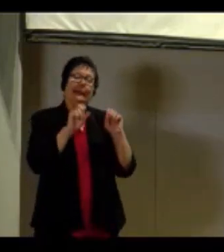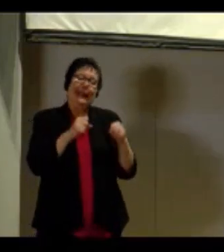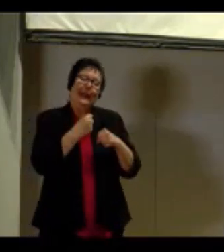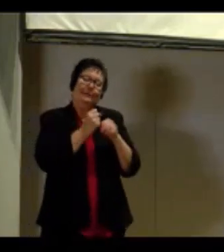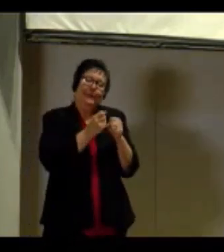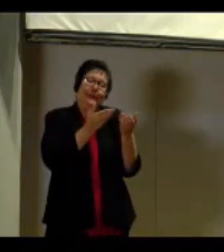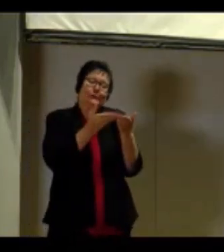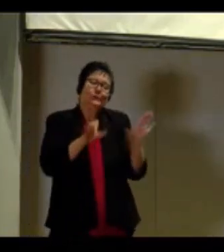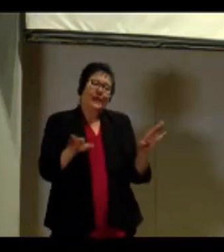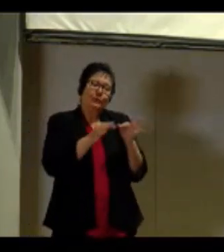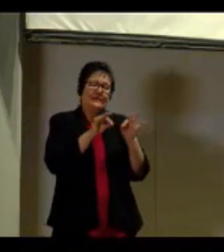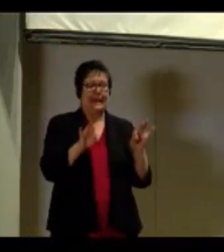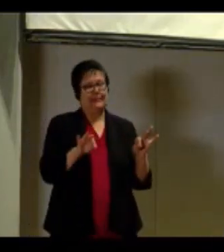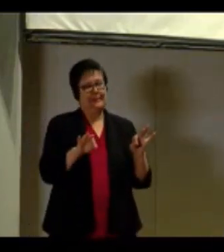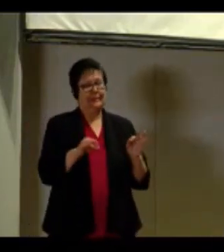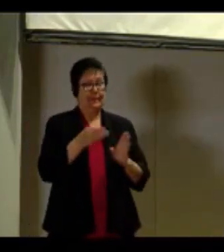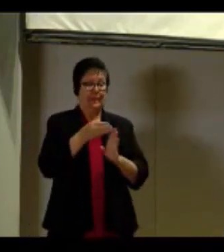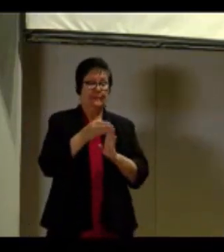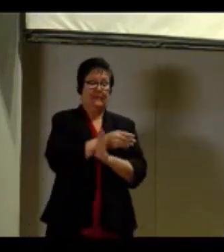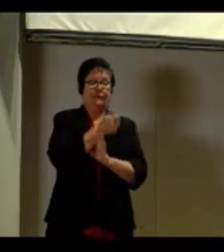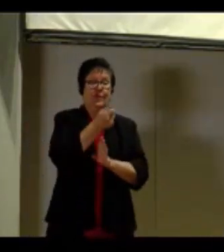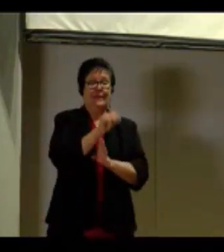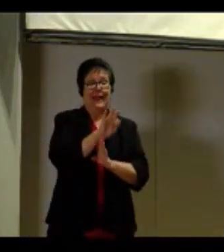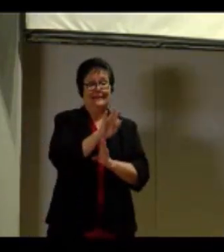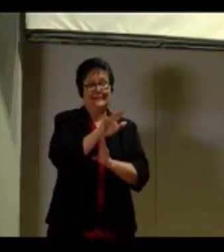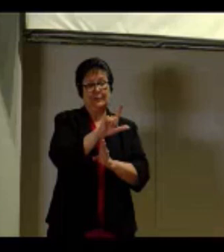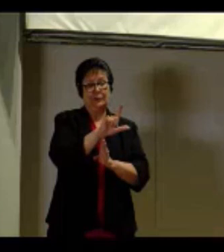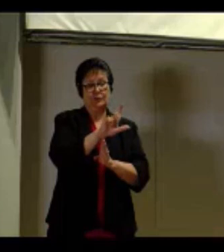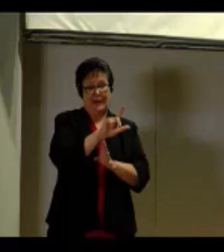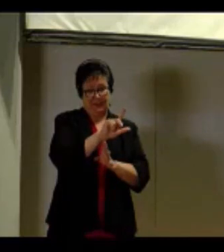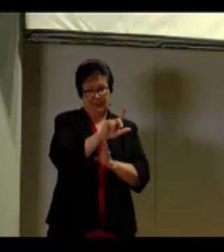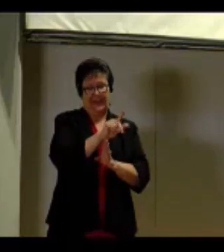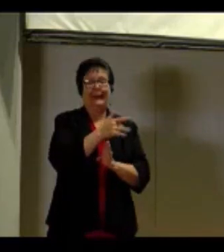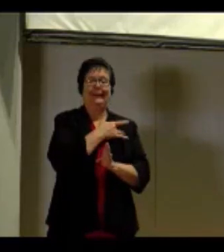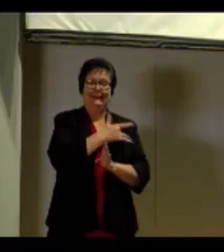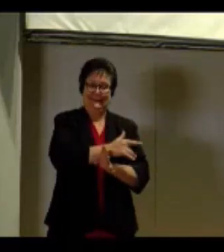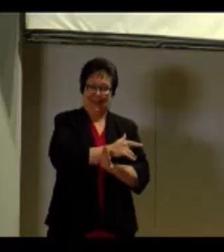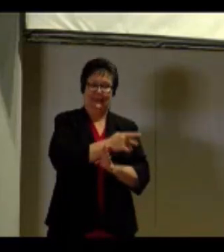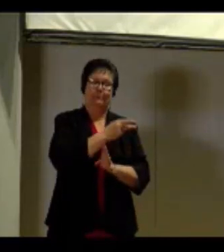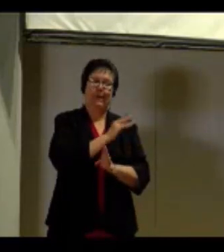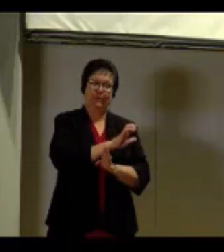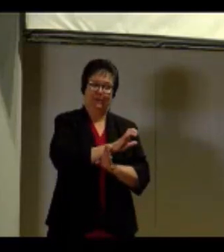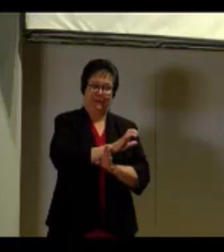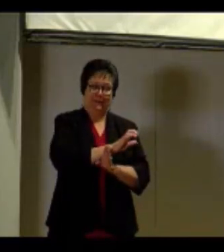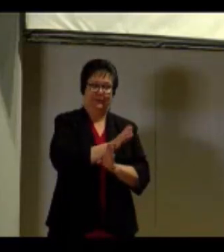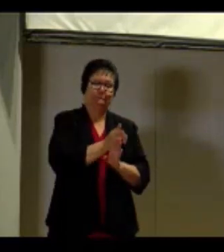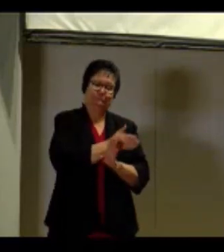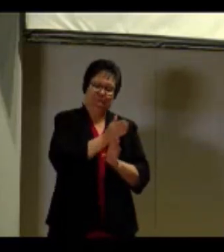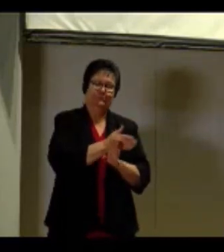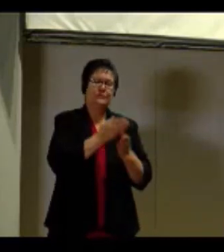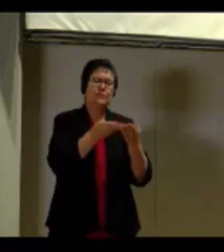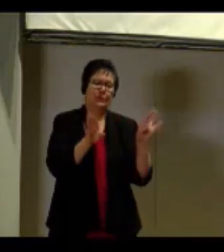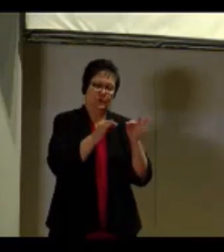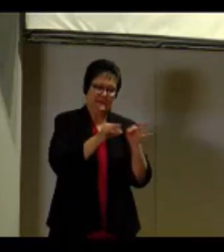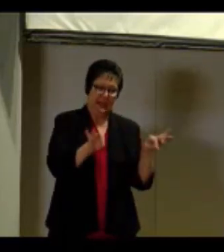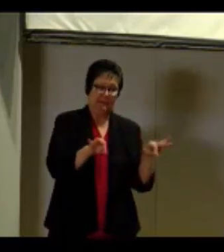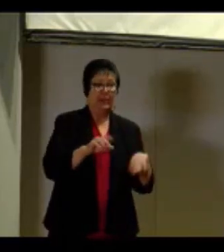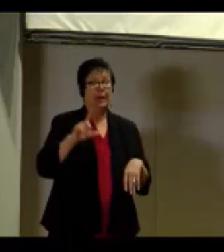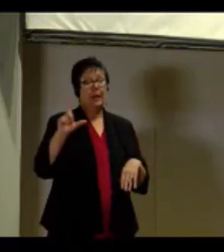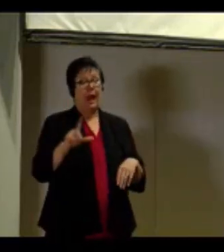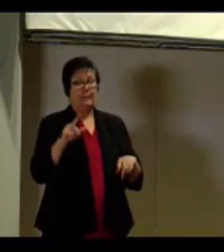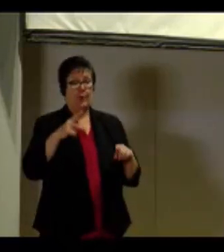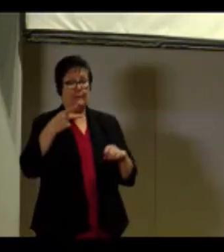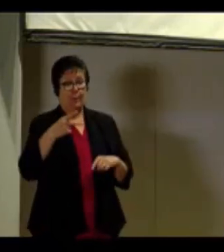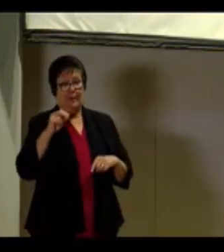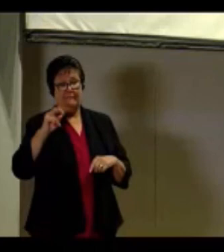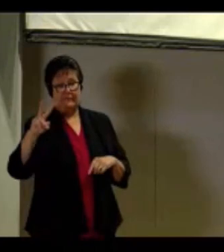generalizations. Works published before 1923 are generally in the public domain. So from a library standpoint, there's